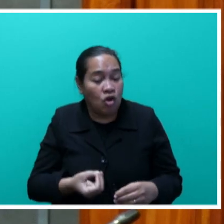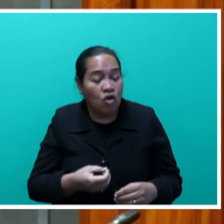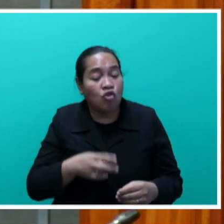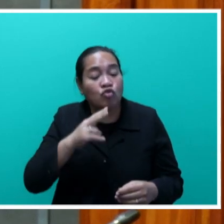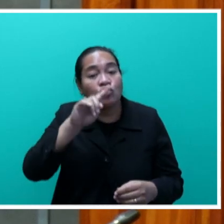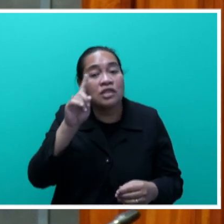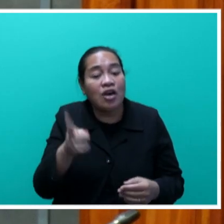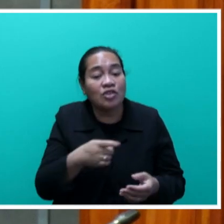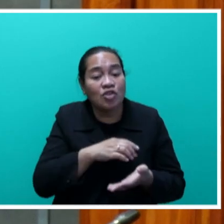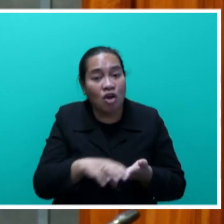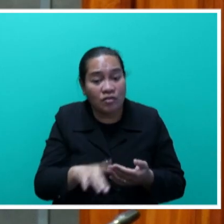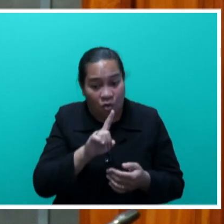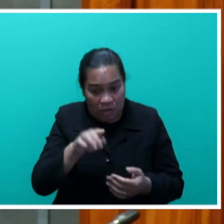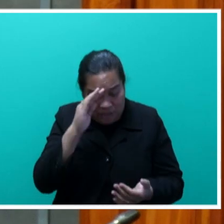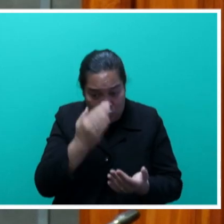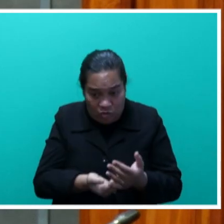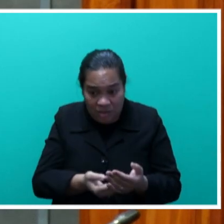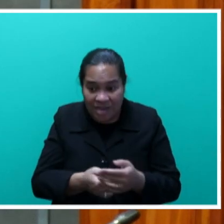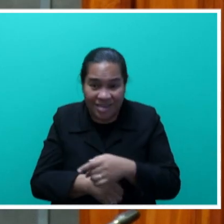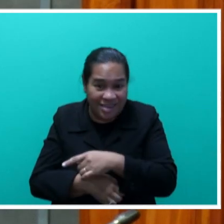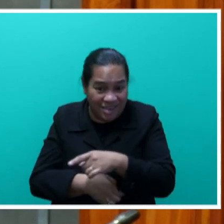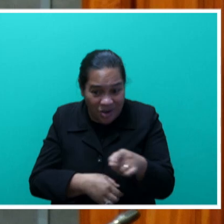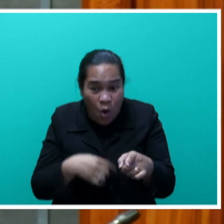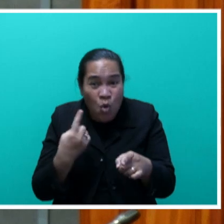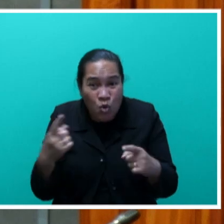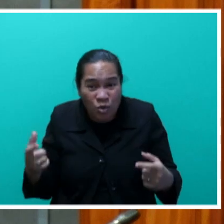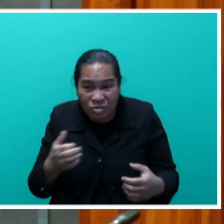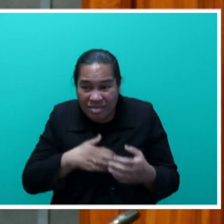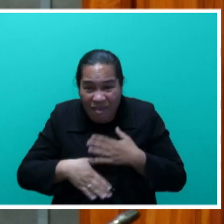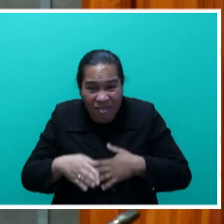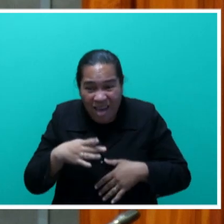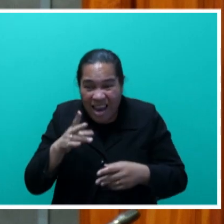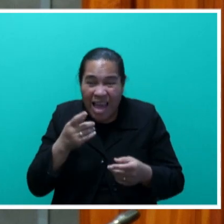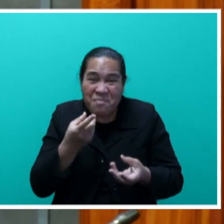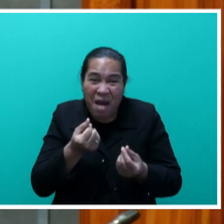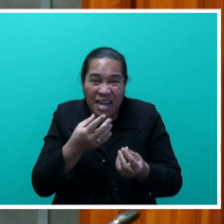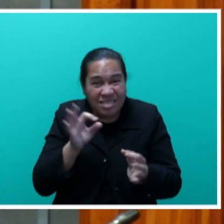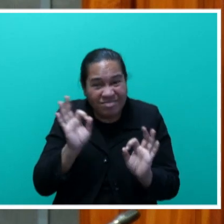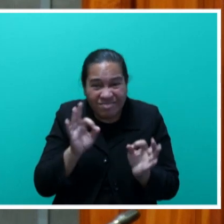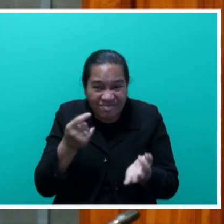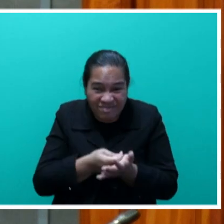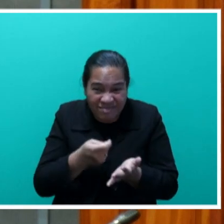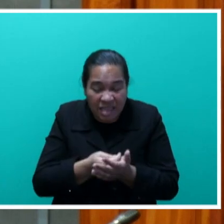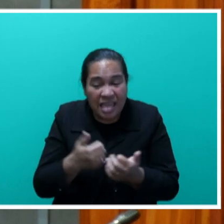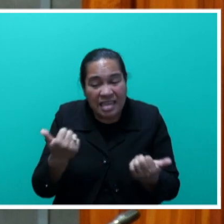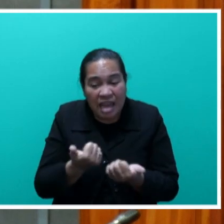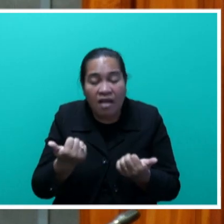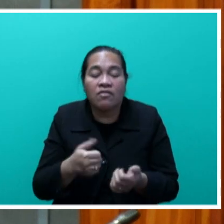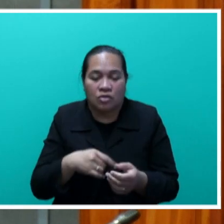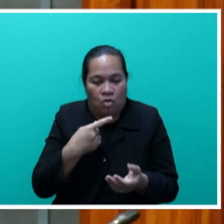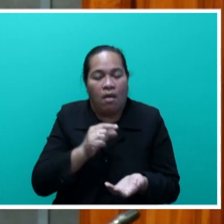$2,000 per student is also greatly appreciated. This application for this scheme will be open after passing